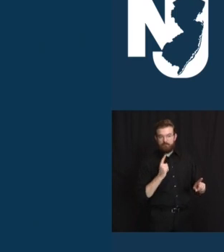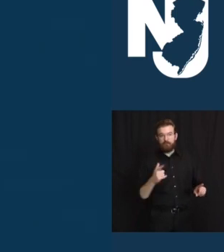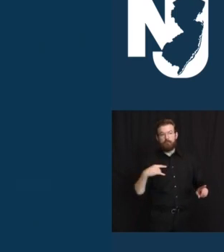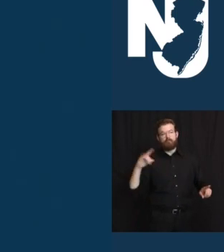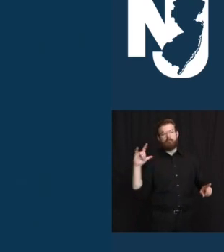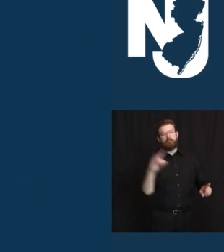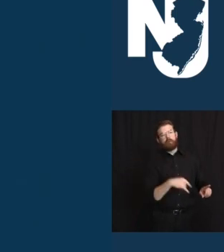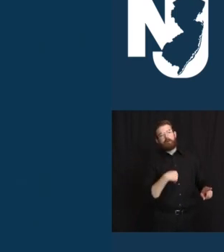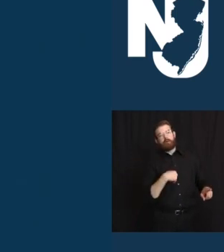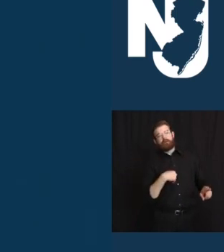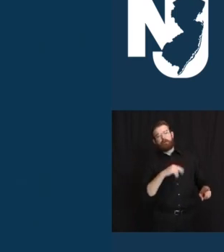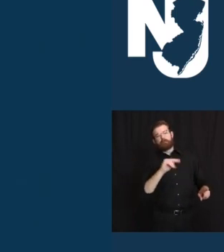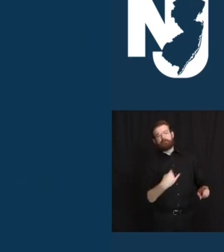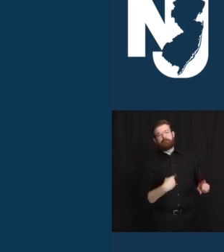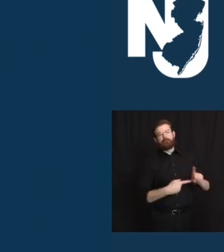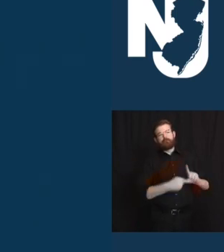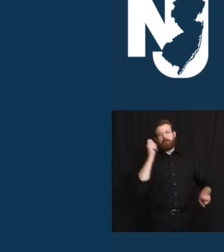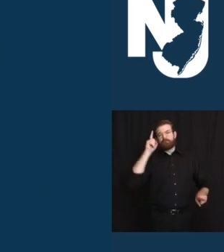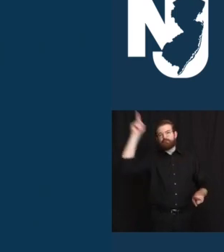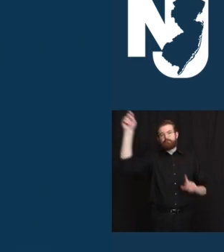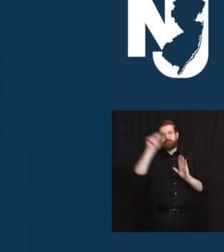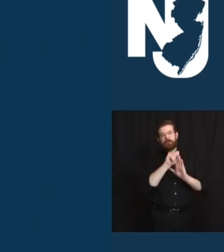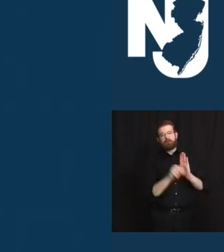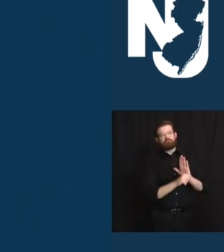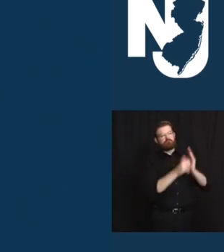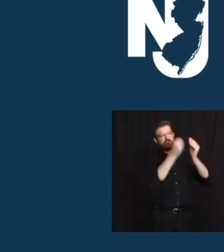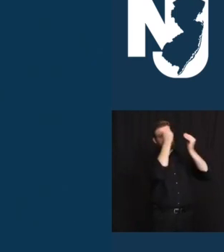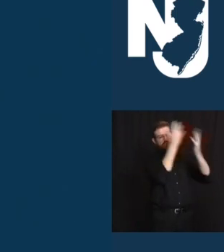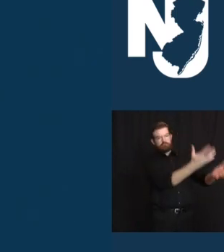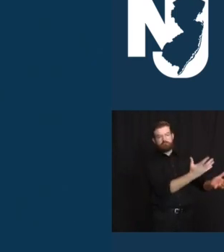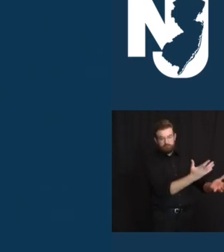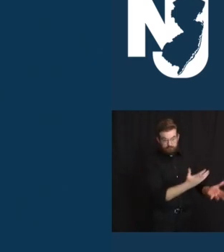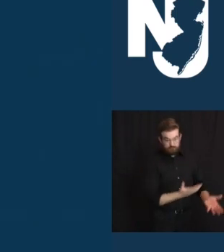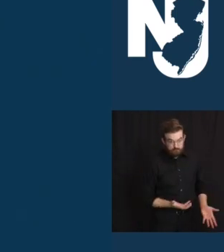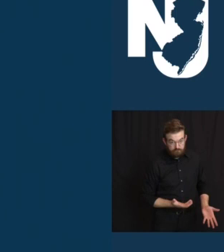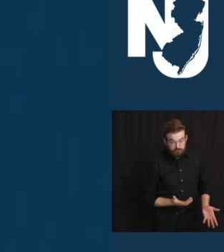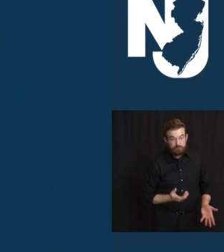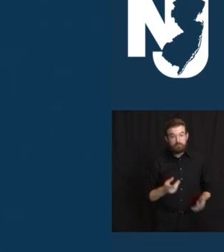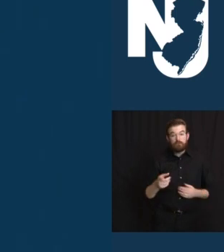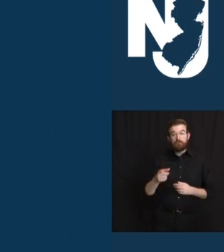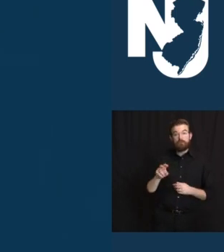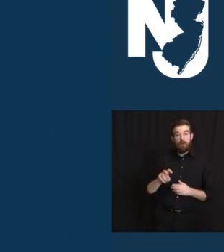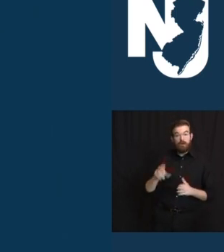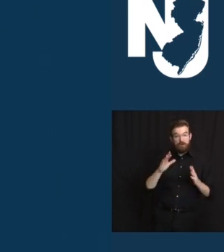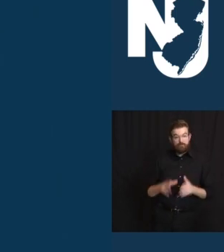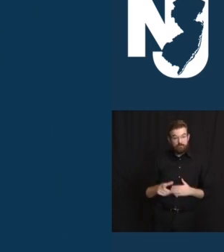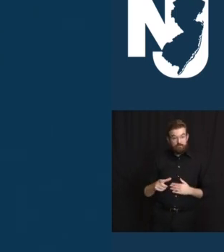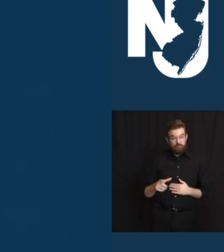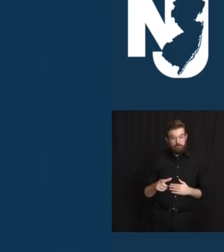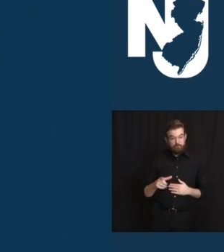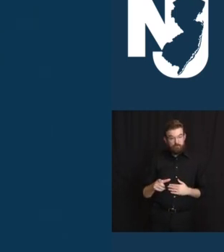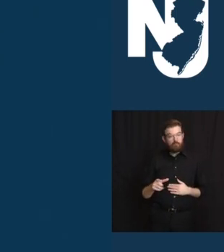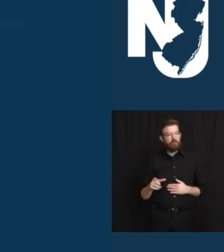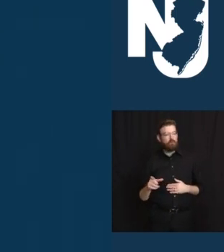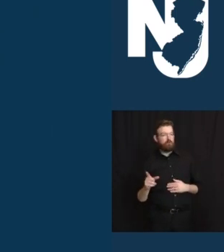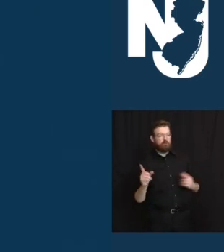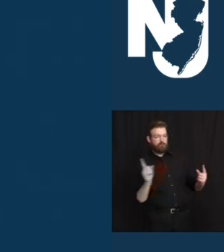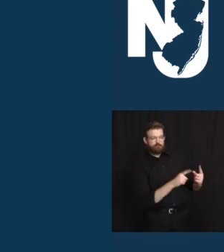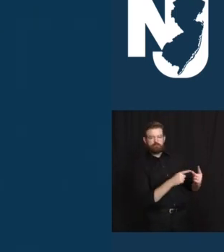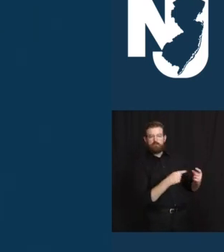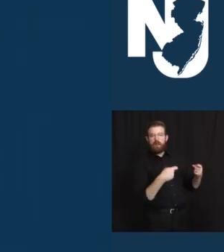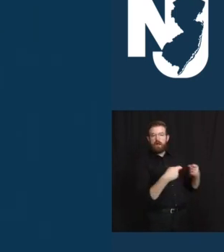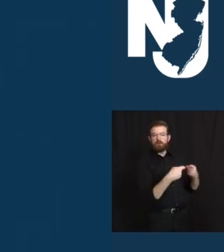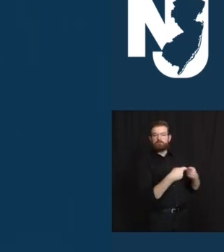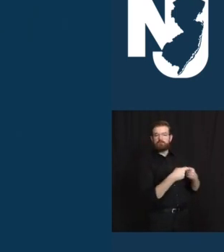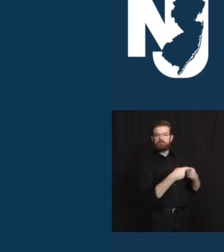New Jersey. Travelers will be connected to an electronic survey that will collect information about where they are